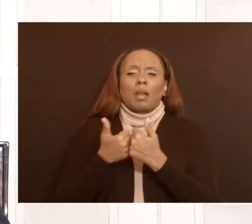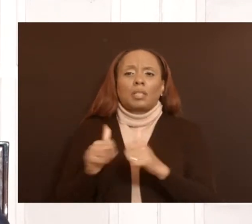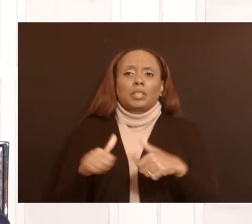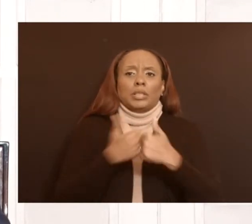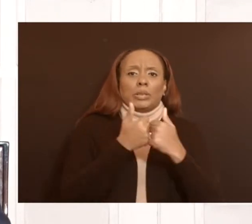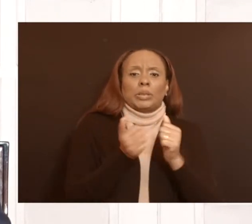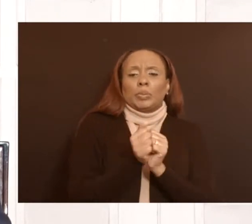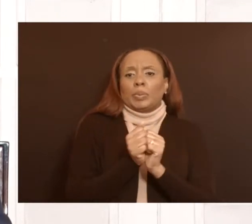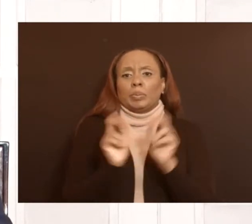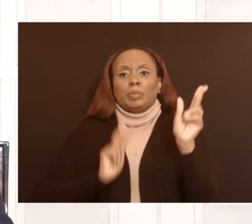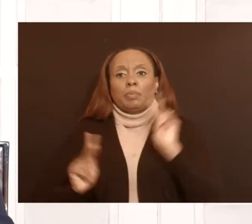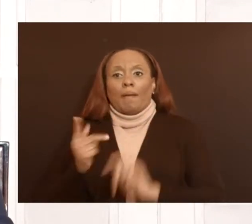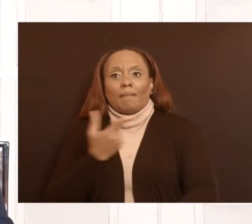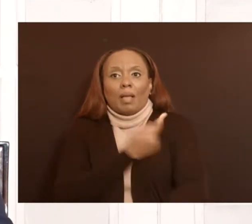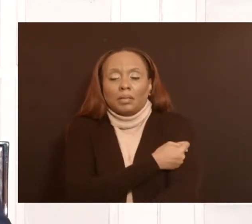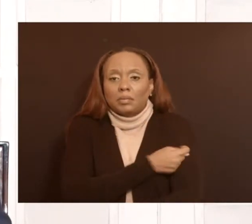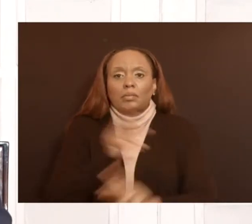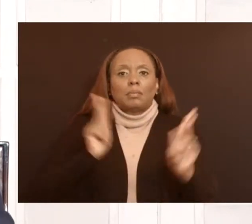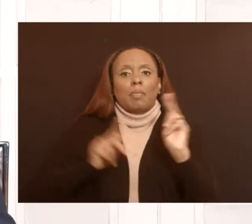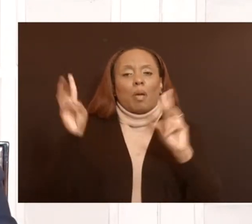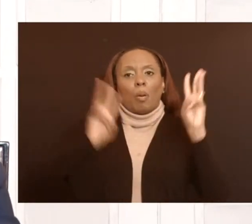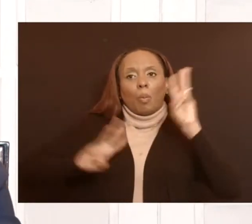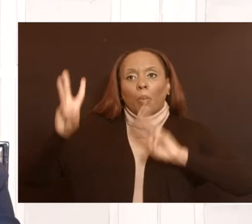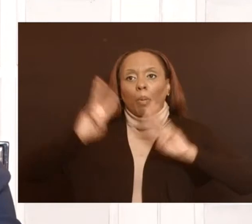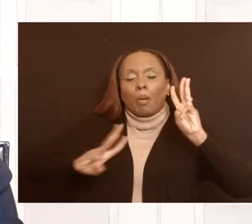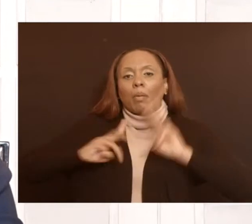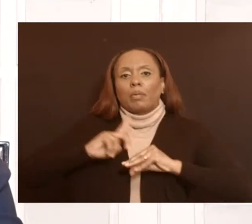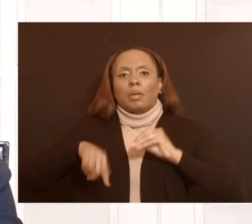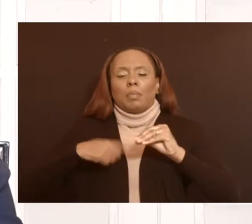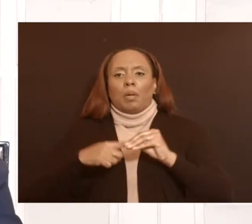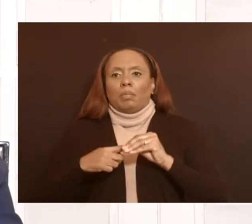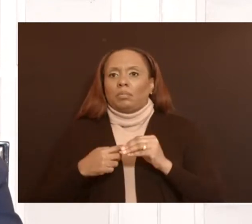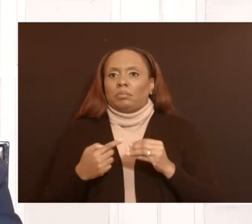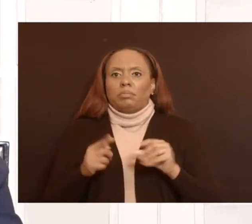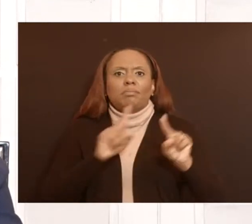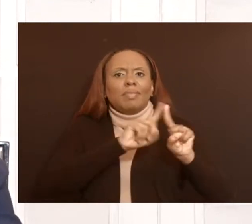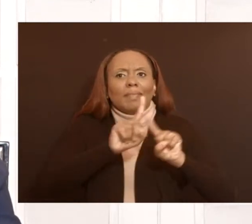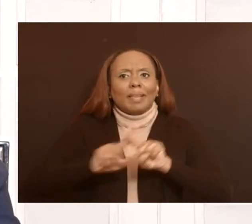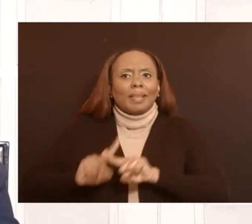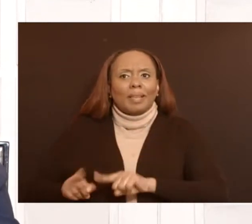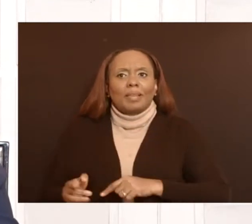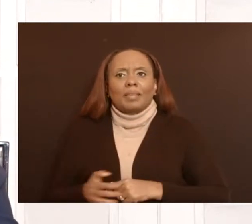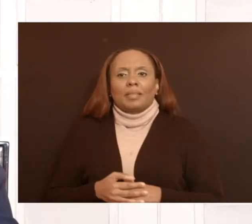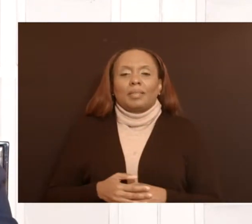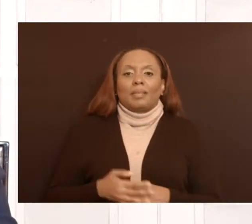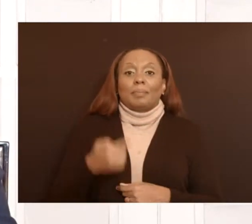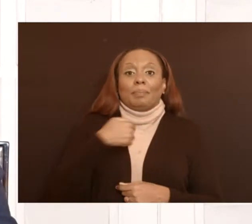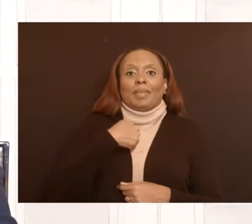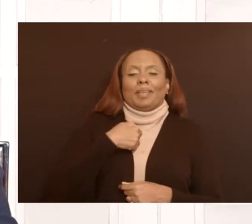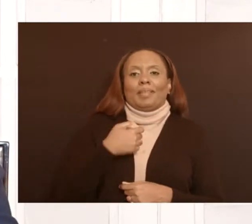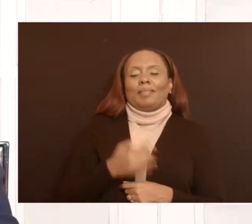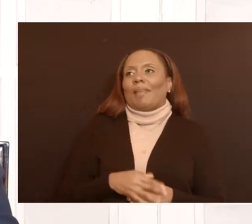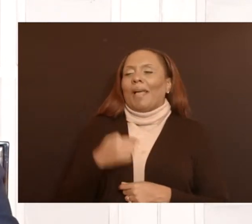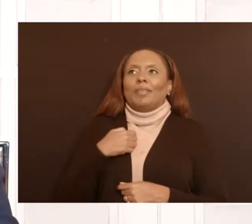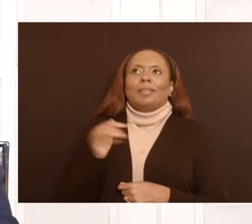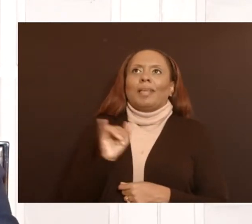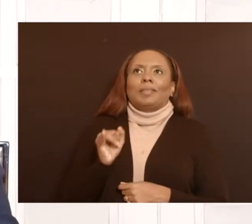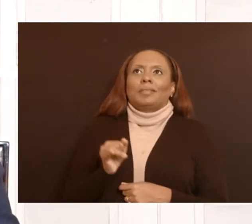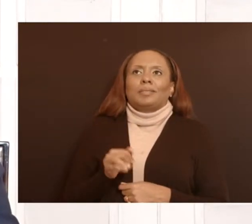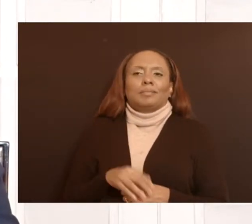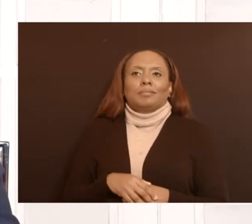are scared. They're worried and they're worried. And I'll tell you, being one of the first people in the country to be vaccinated,